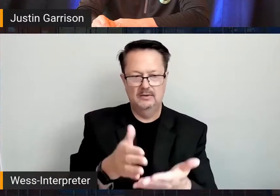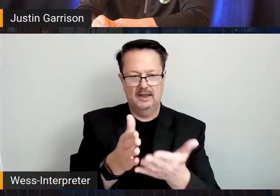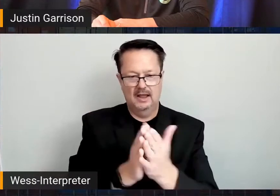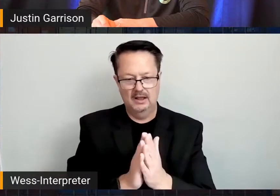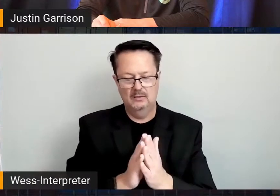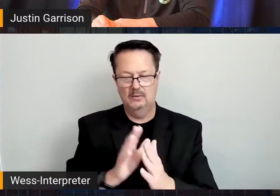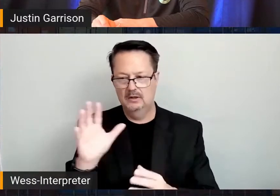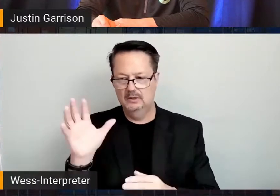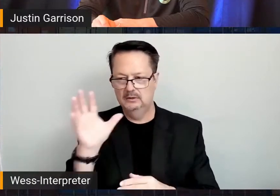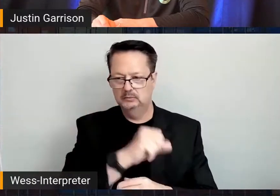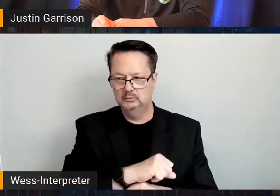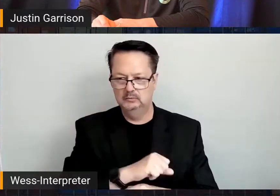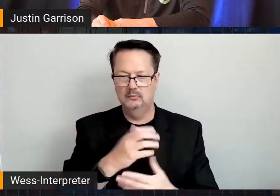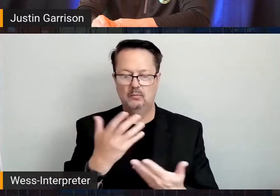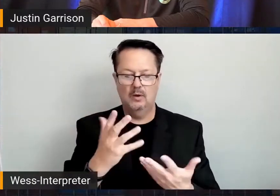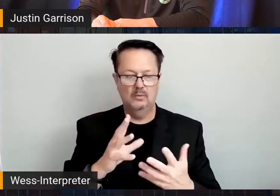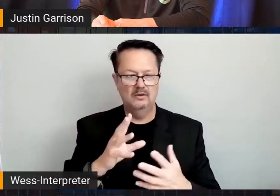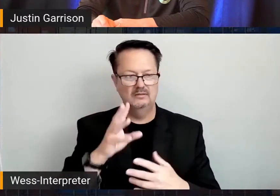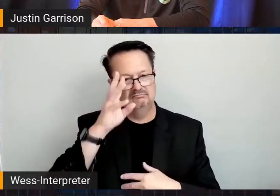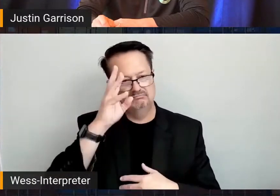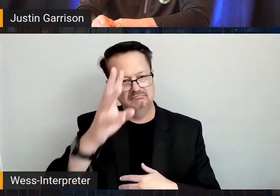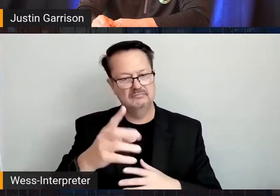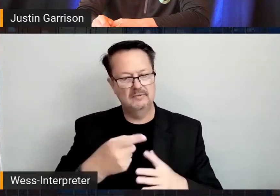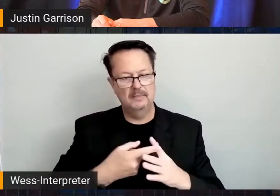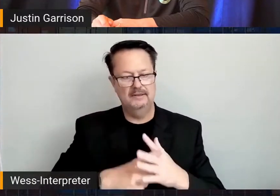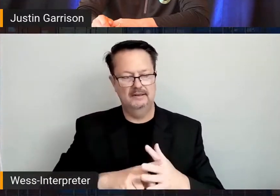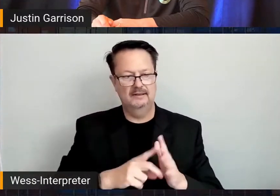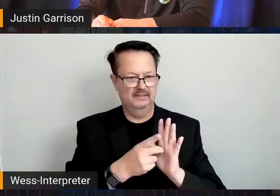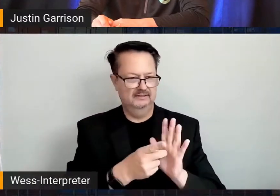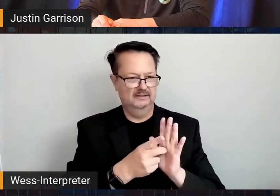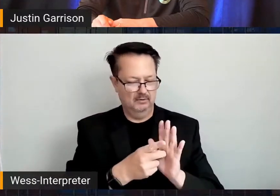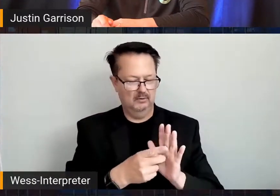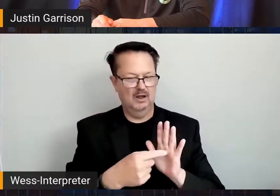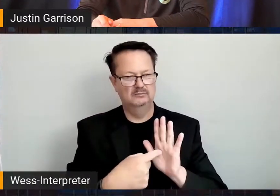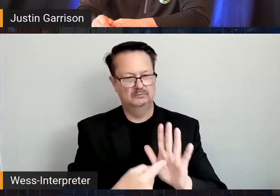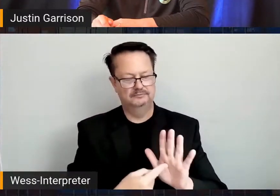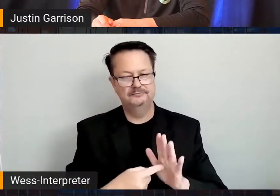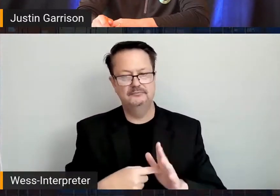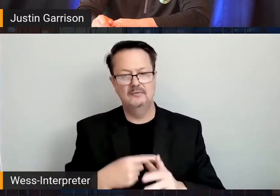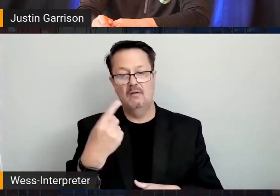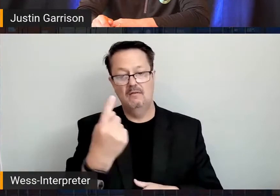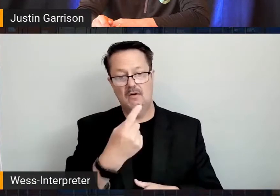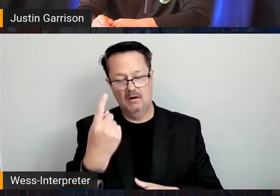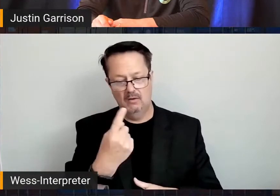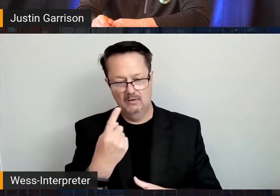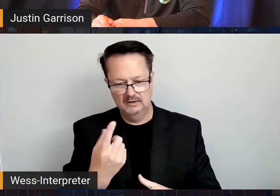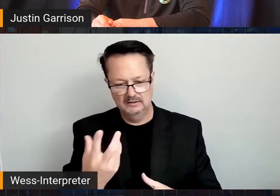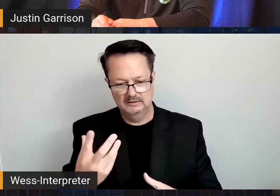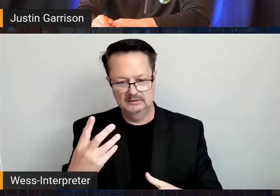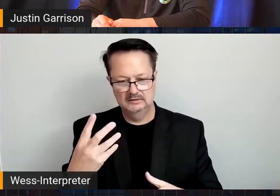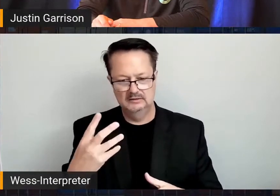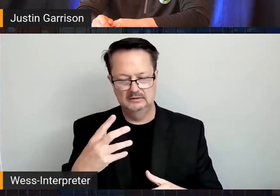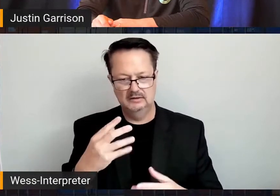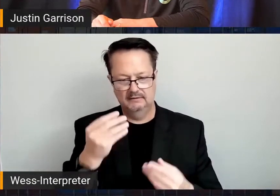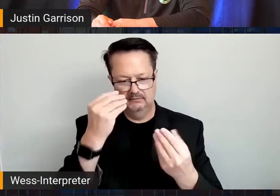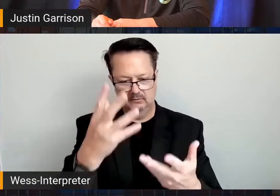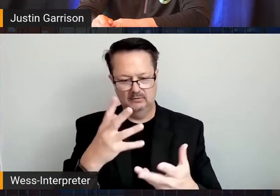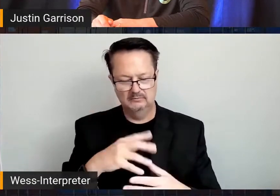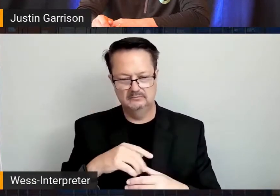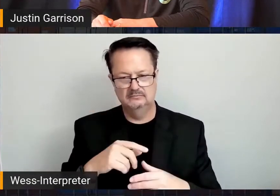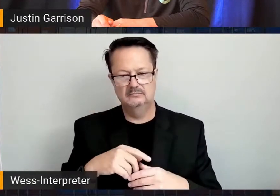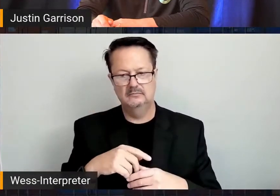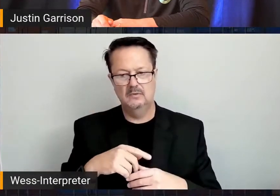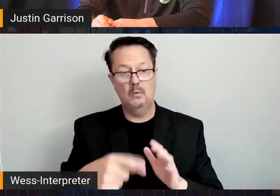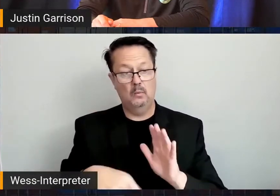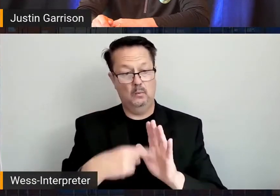we created in the beginning of the demo, right? And this IAM role is informed in the register cluster API call. Once the